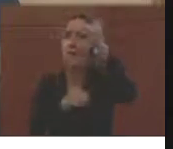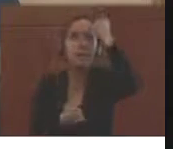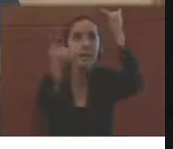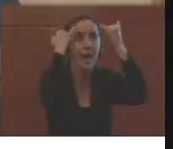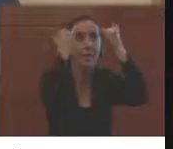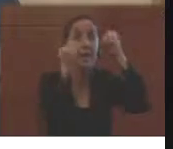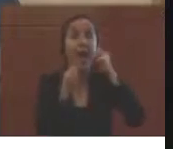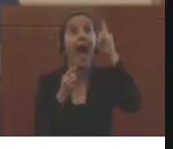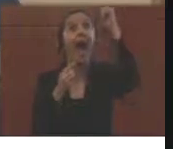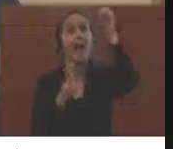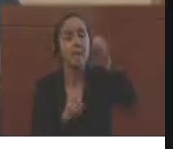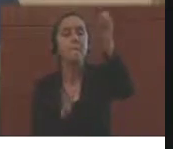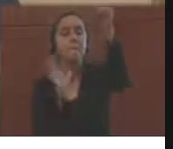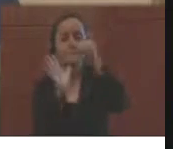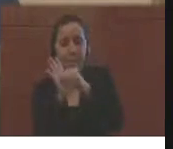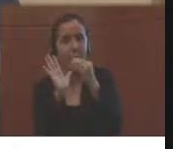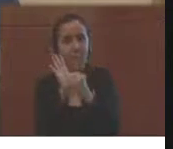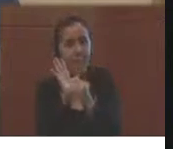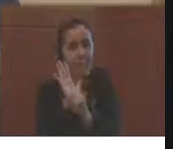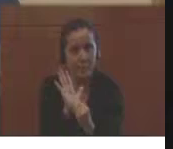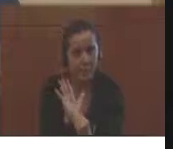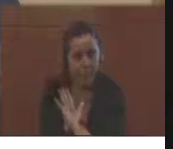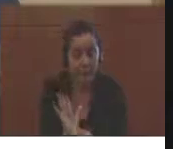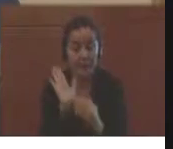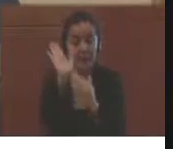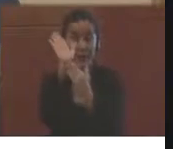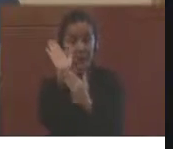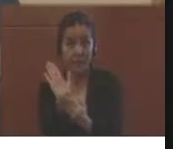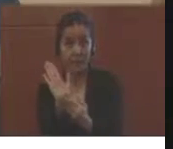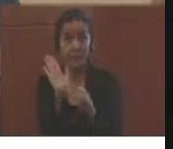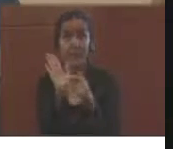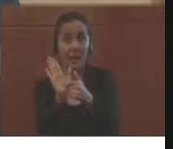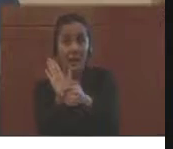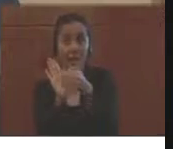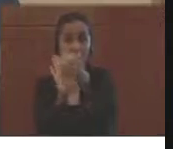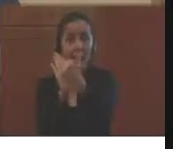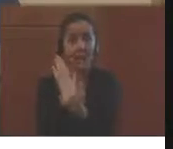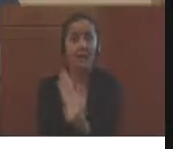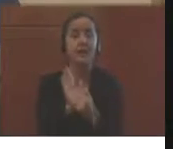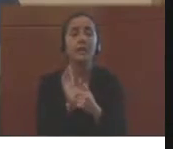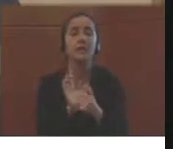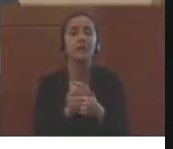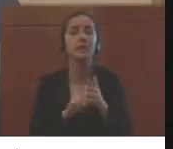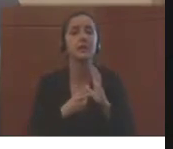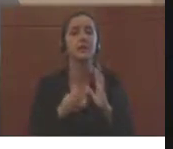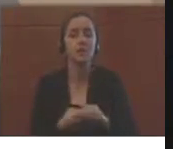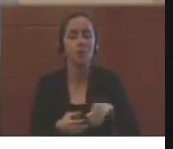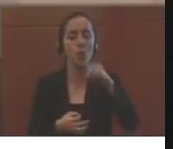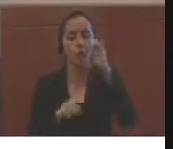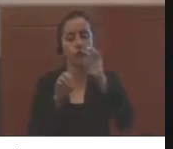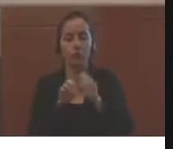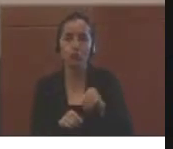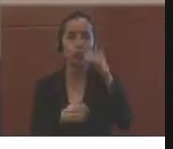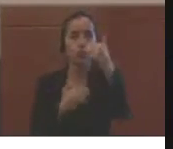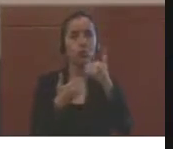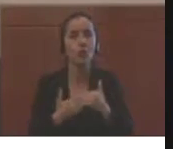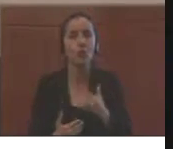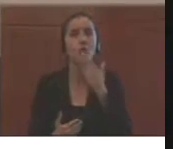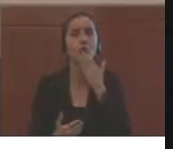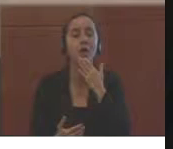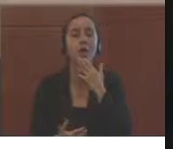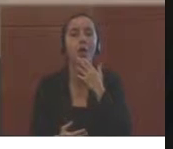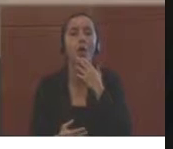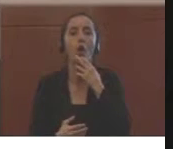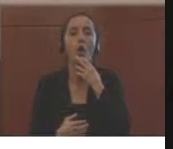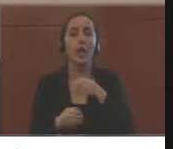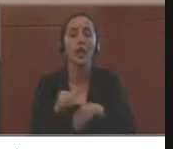issues coming out of these discussions. Documento que en esta ocasión ha sido elaborado. This document has